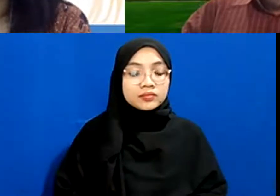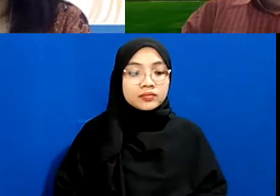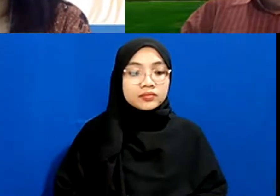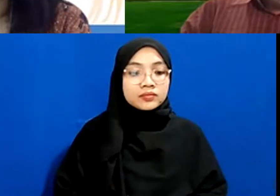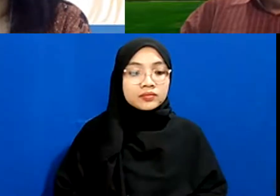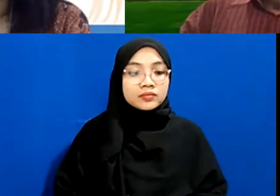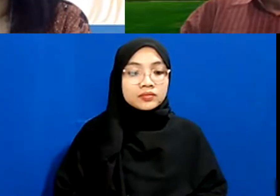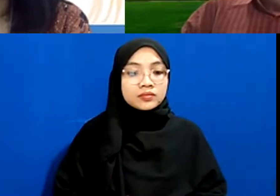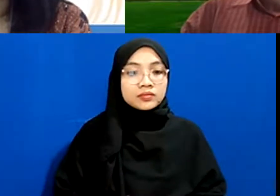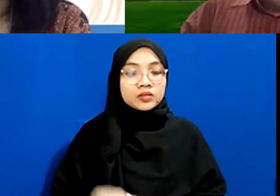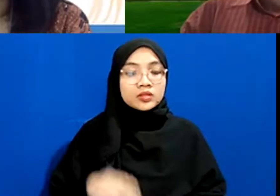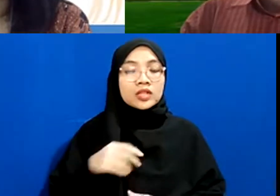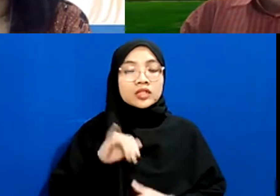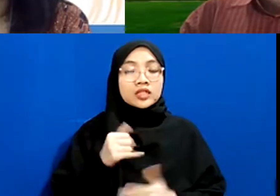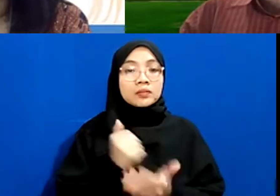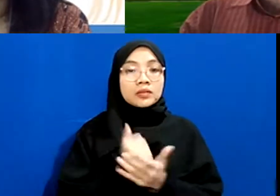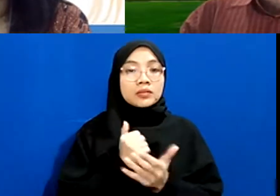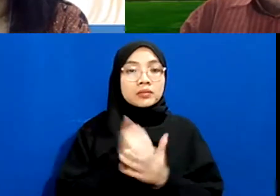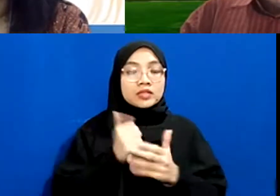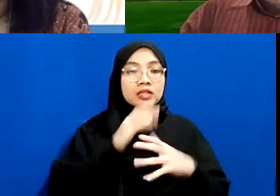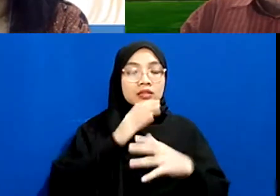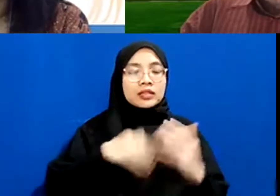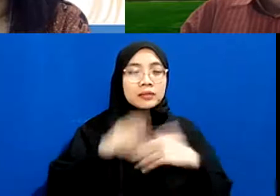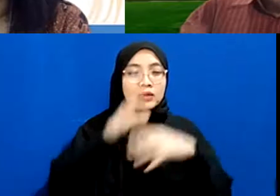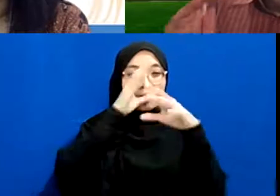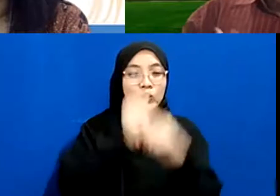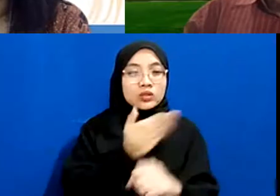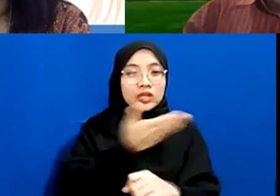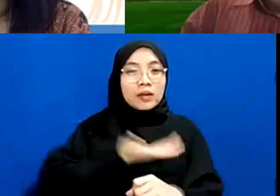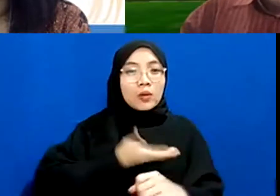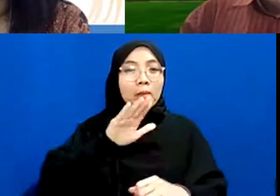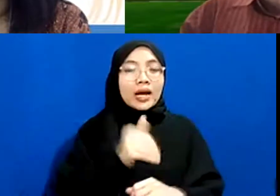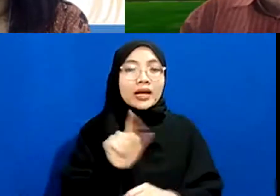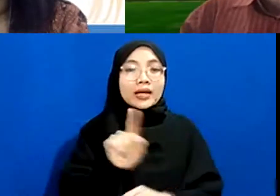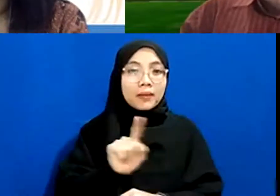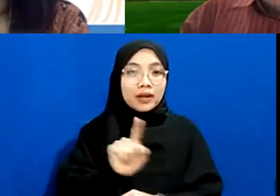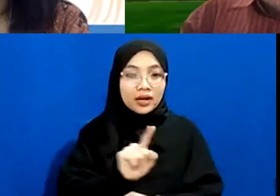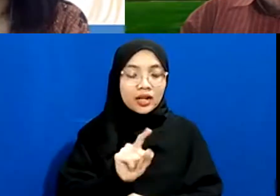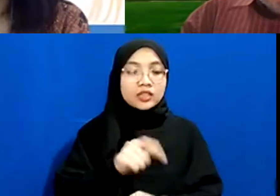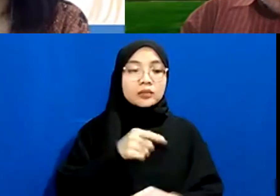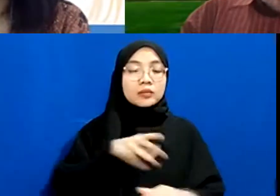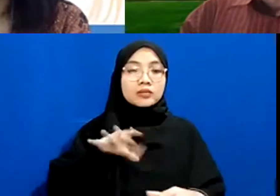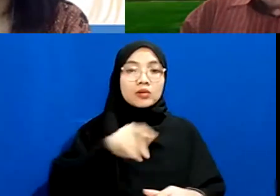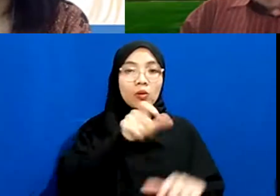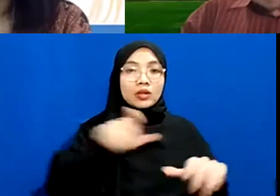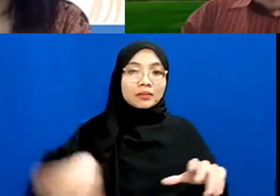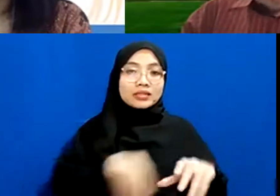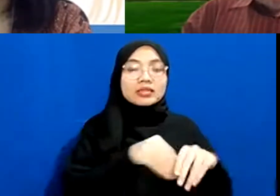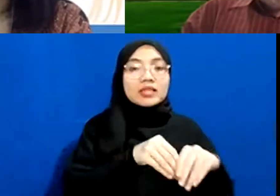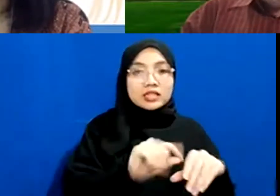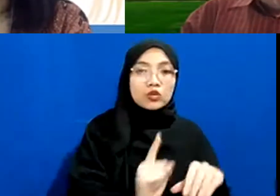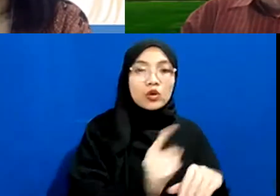draw some really good conclusions from your study. That's just a suggestion anyway. But